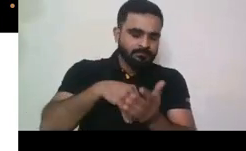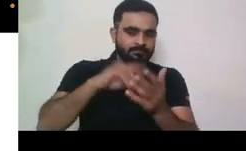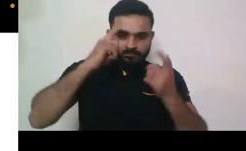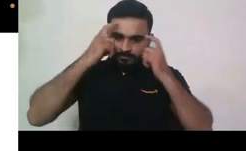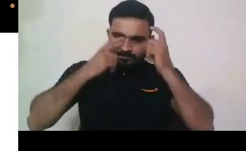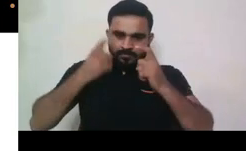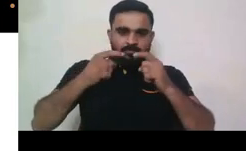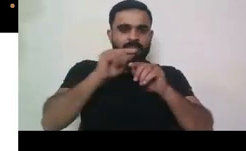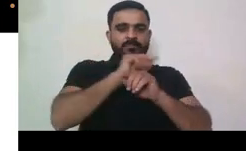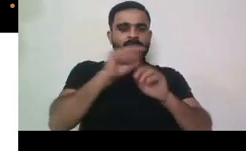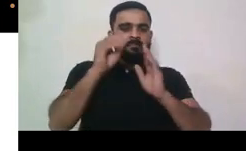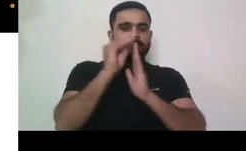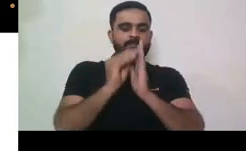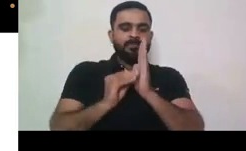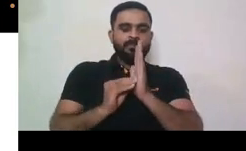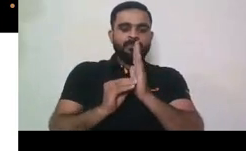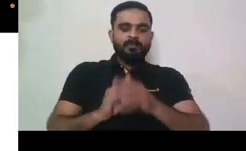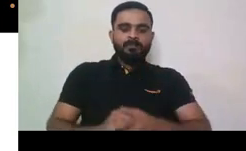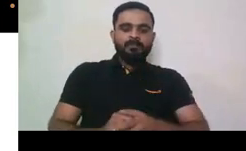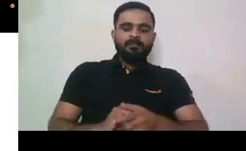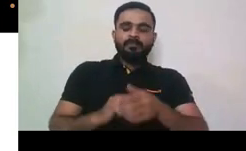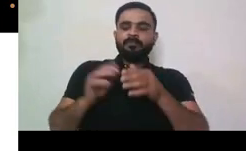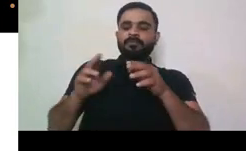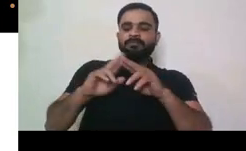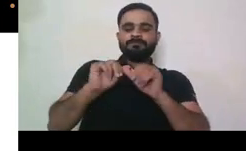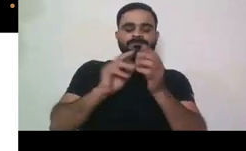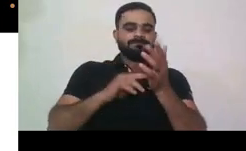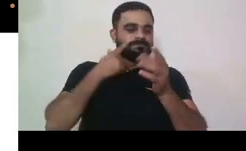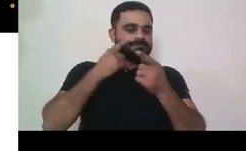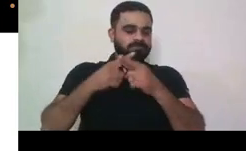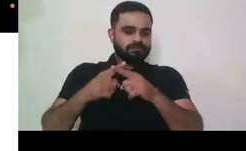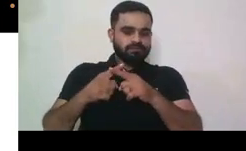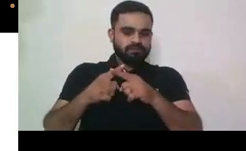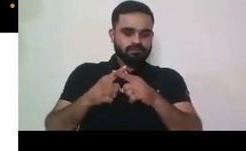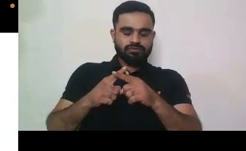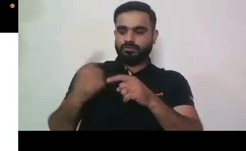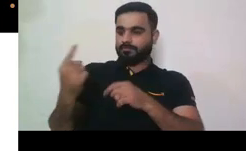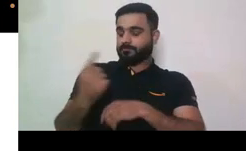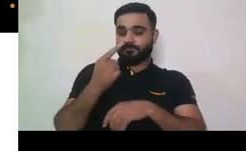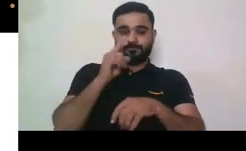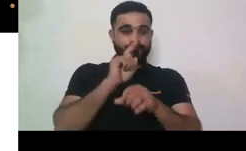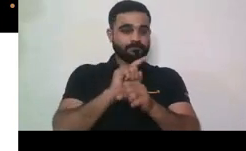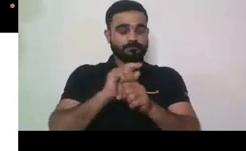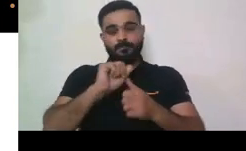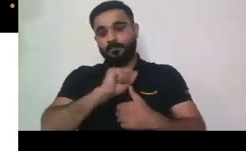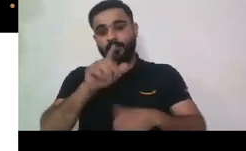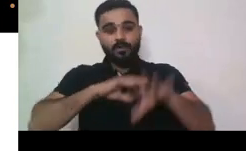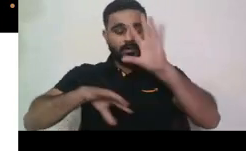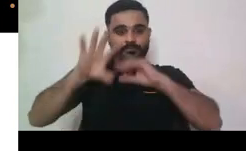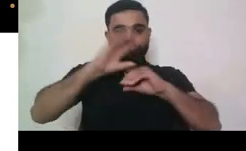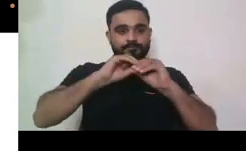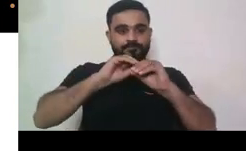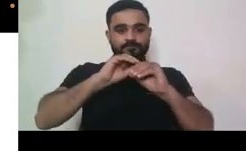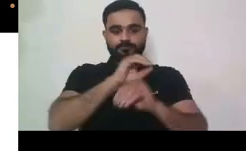narrow it down to phonics approach. We thought that it's better to teach initially to all the learners of the